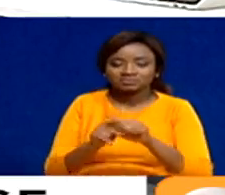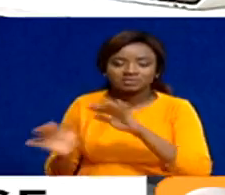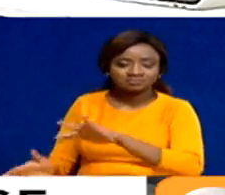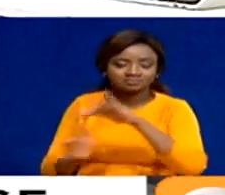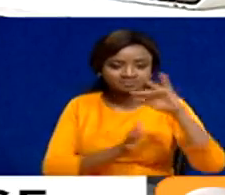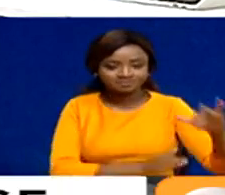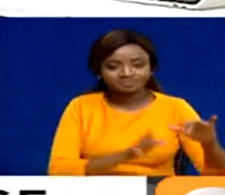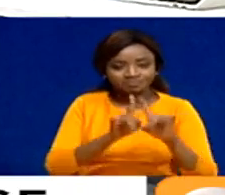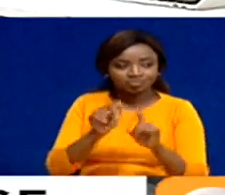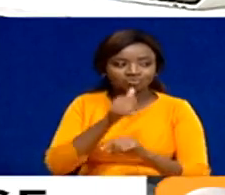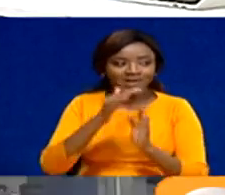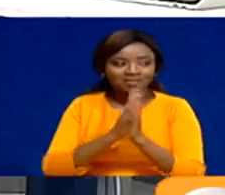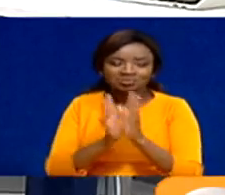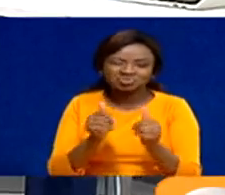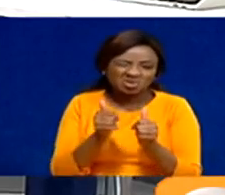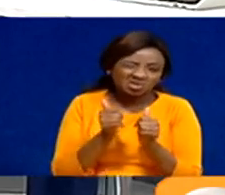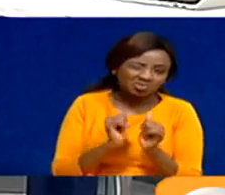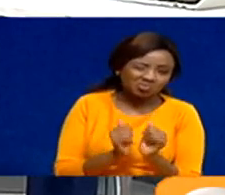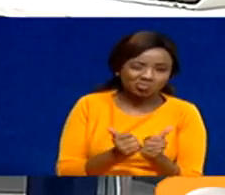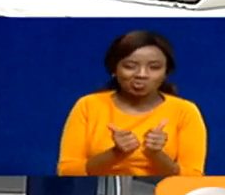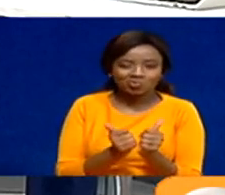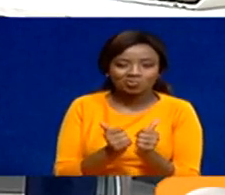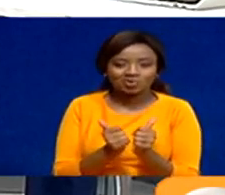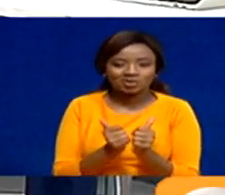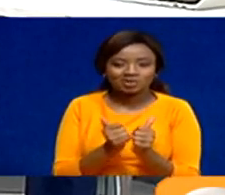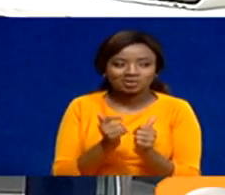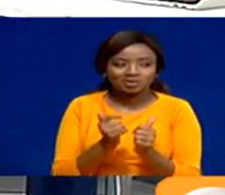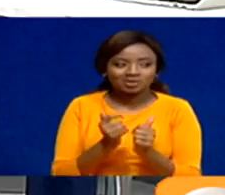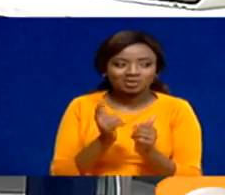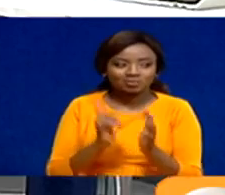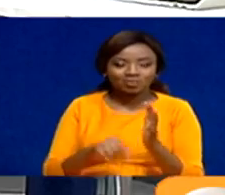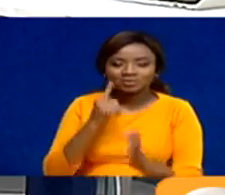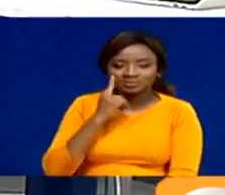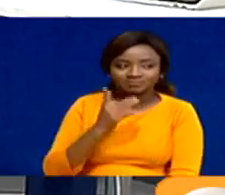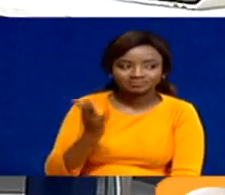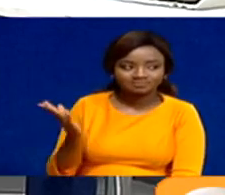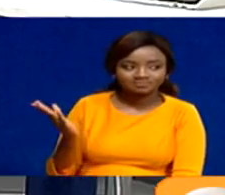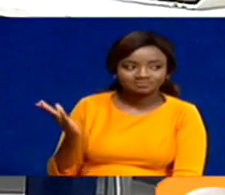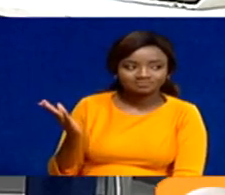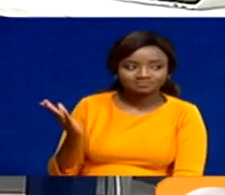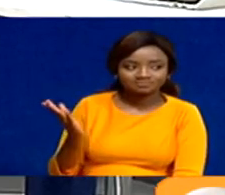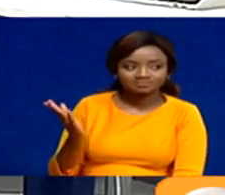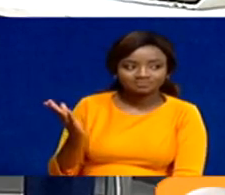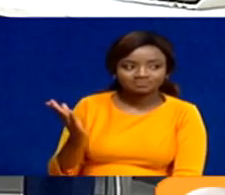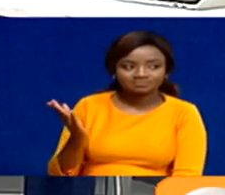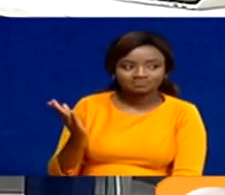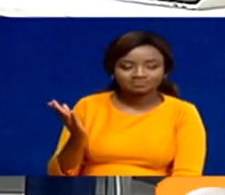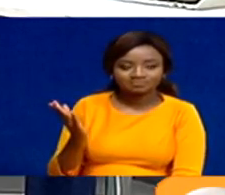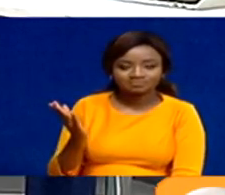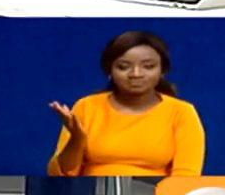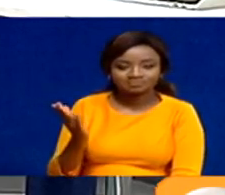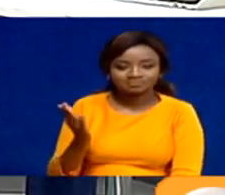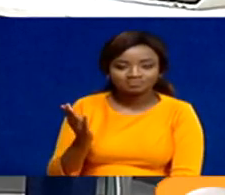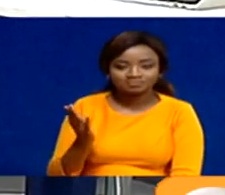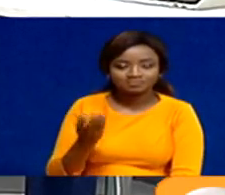It's somewhat of good news today, which is somewhat needed as well. It's not about KCP. It's more about an investment in terms of